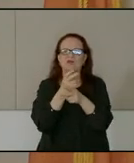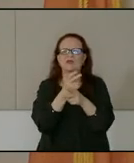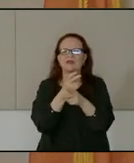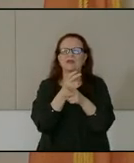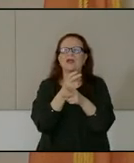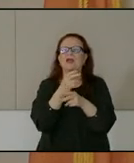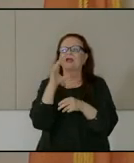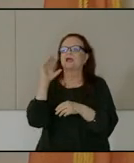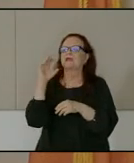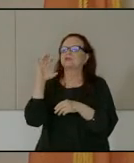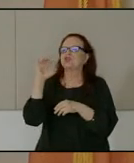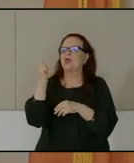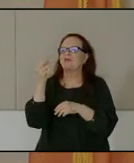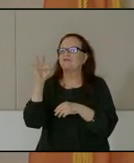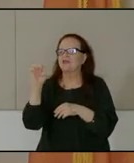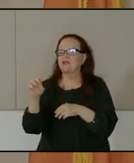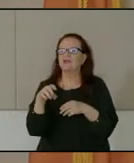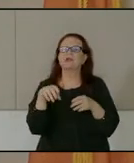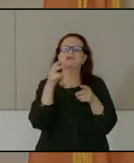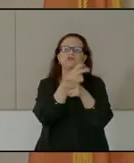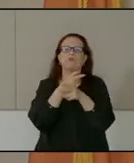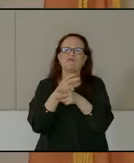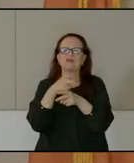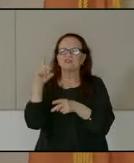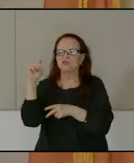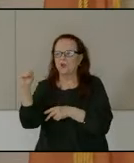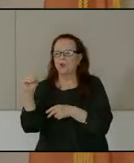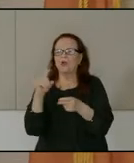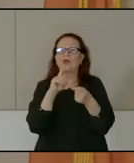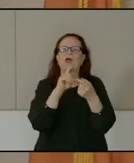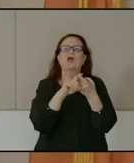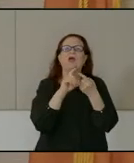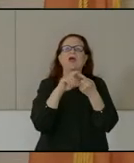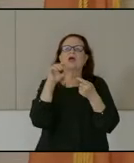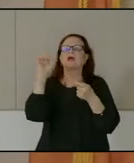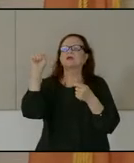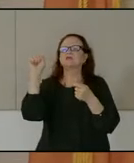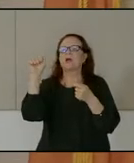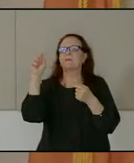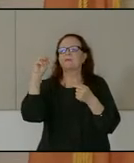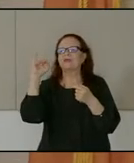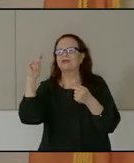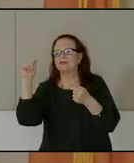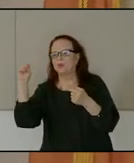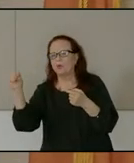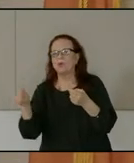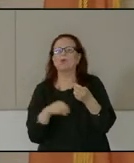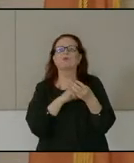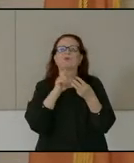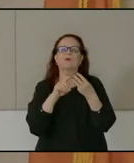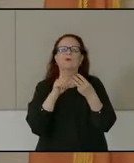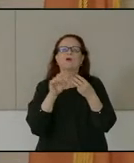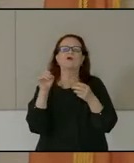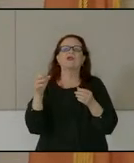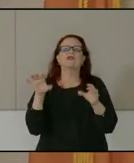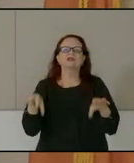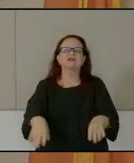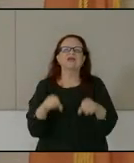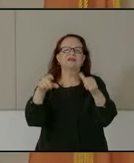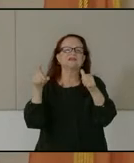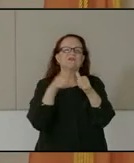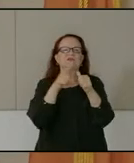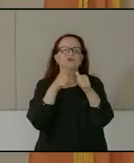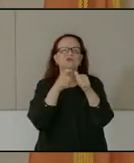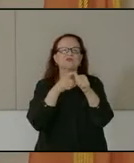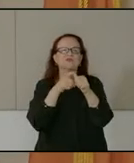Chaffee, Supervisor Doe, and Supervisor Sarmiento, all the supervisors that voted for this to take this first initial step in the